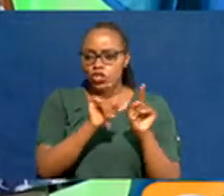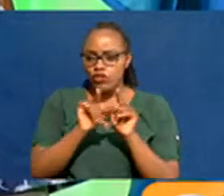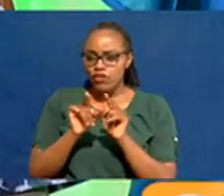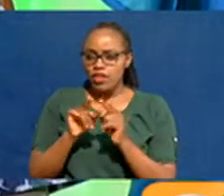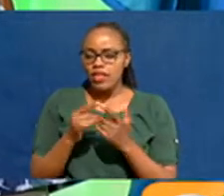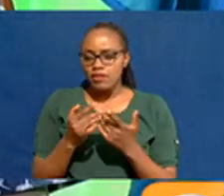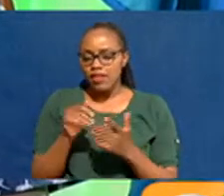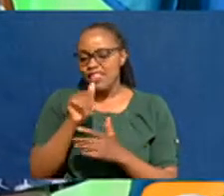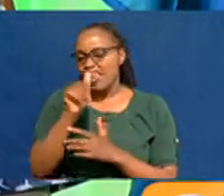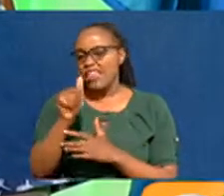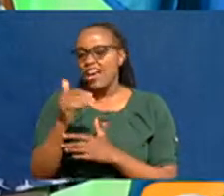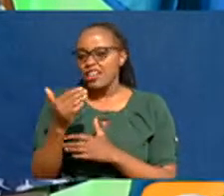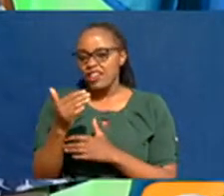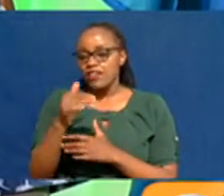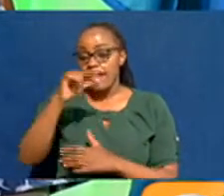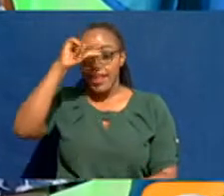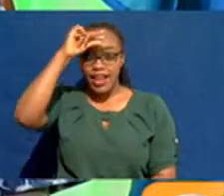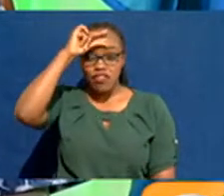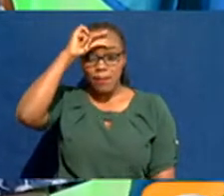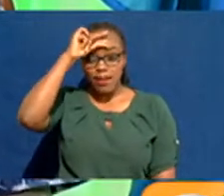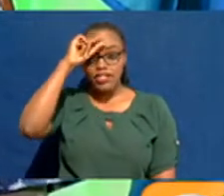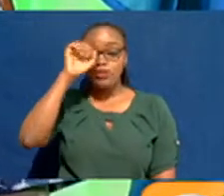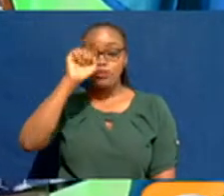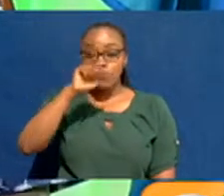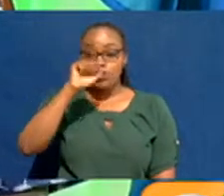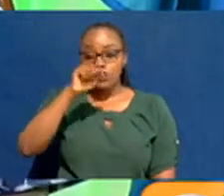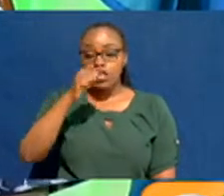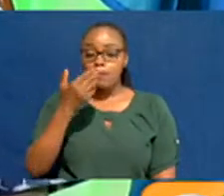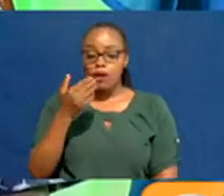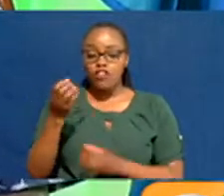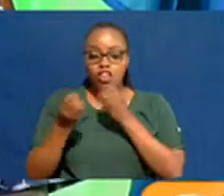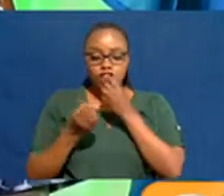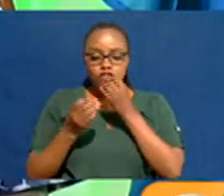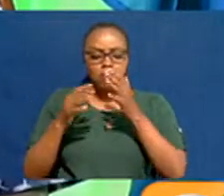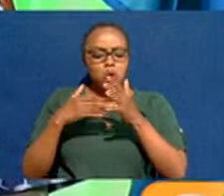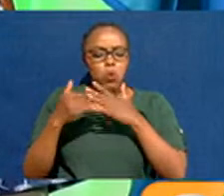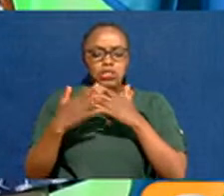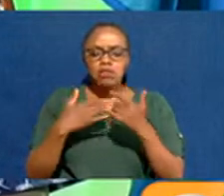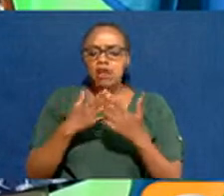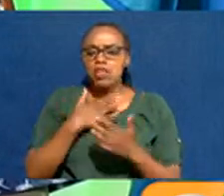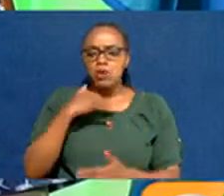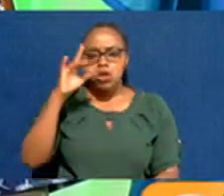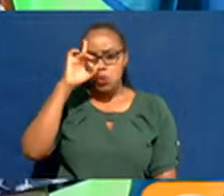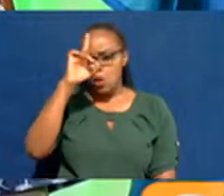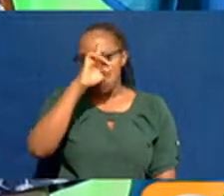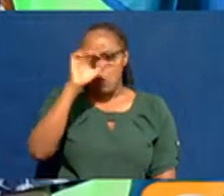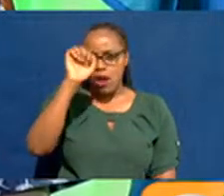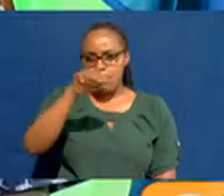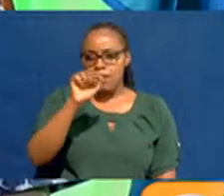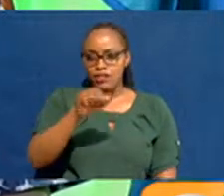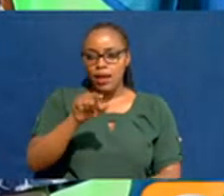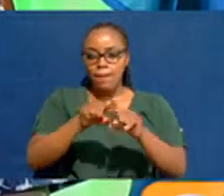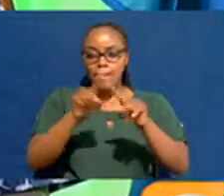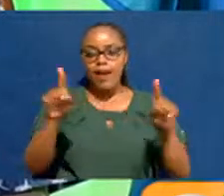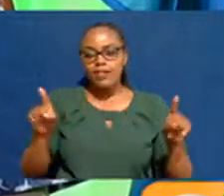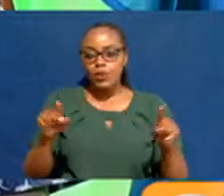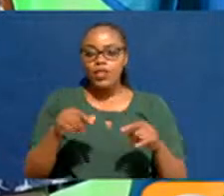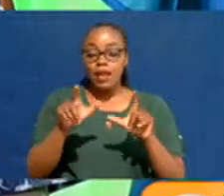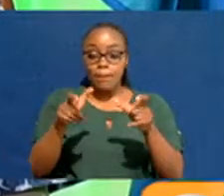then, and government would chaperone information the way it wants. But with a liberal